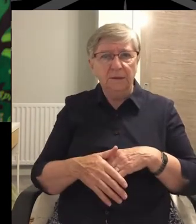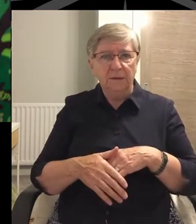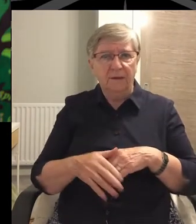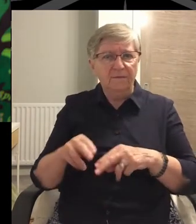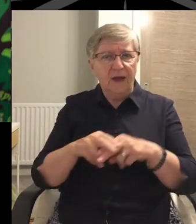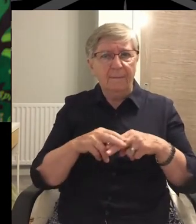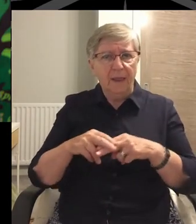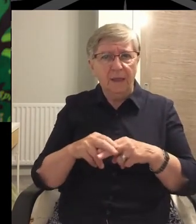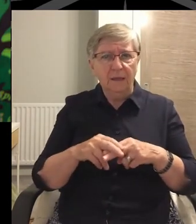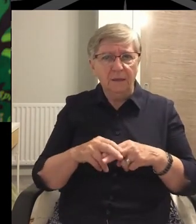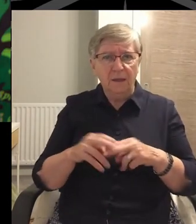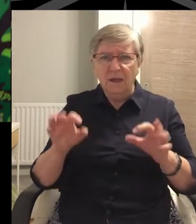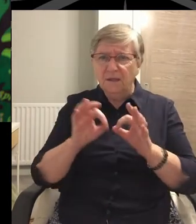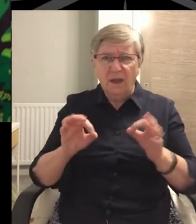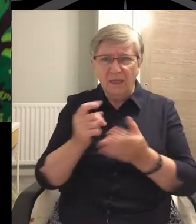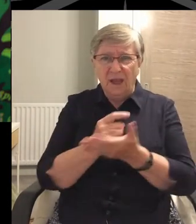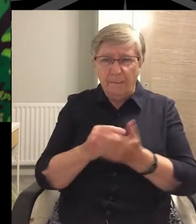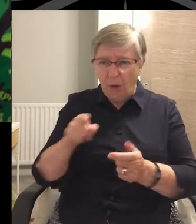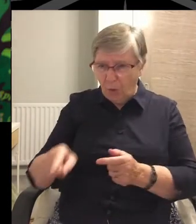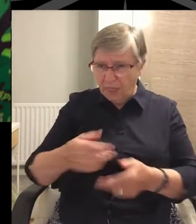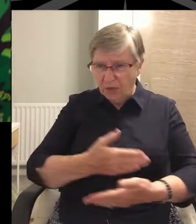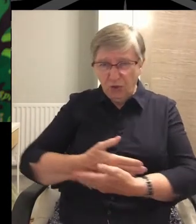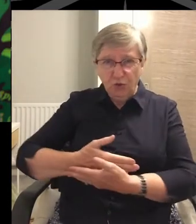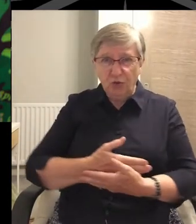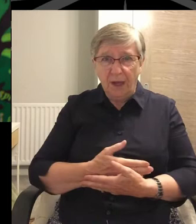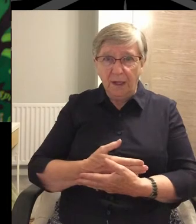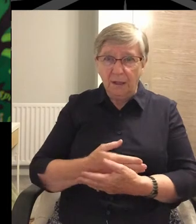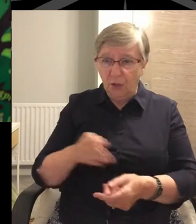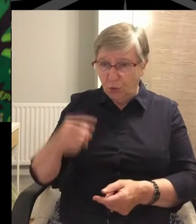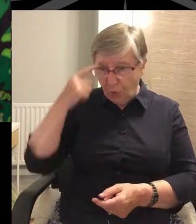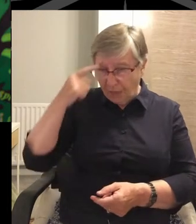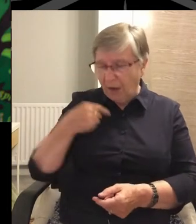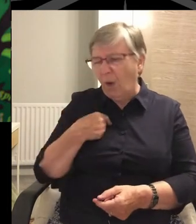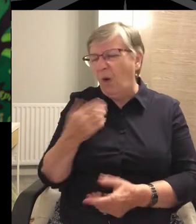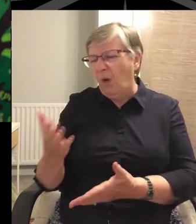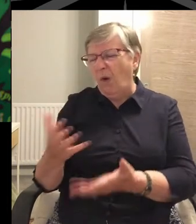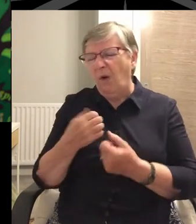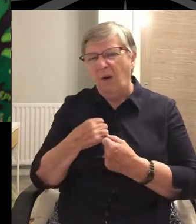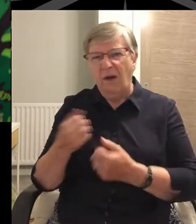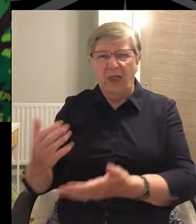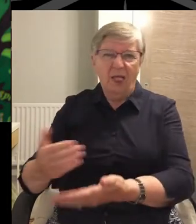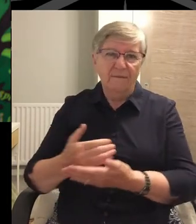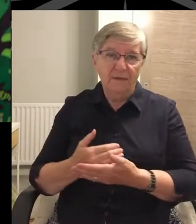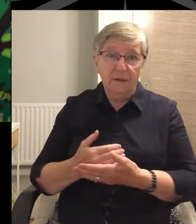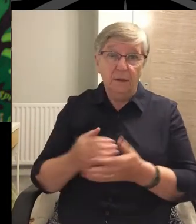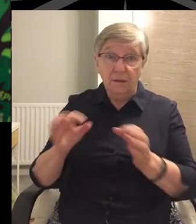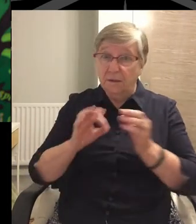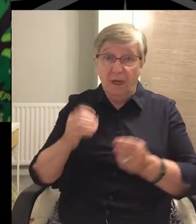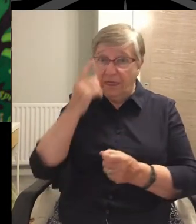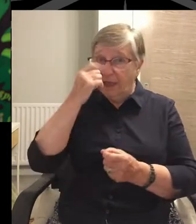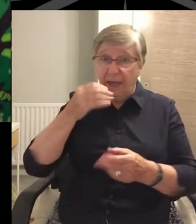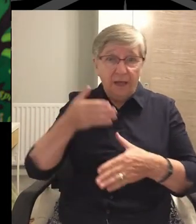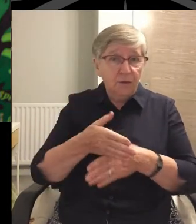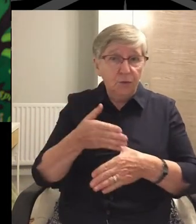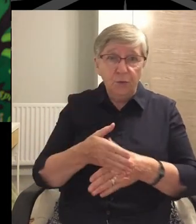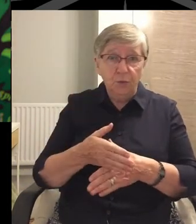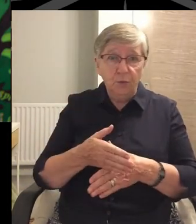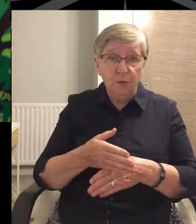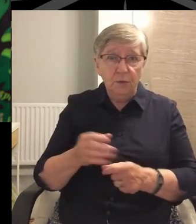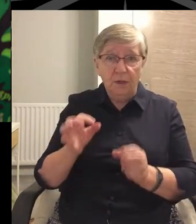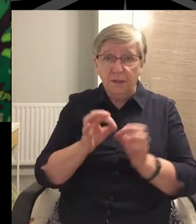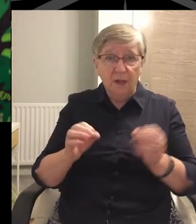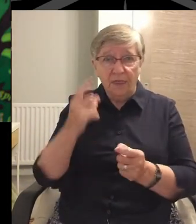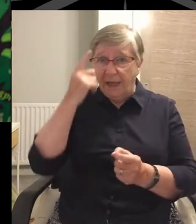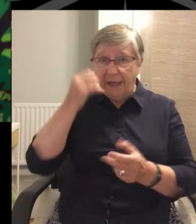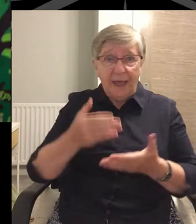that. And in fact, it was nothing about this child that made her desirable. Nothing she could do or give.